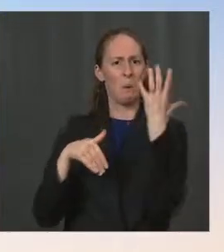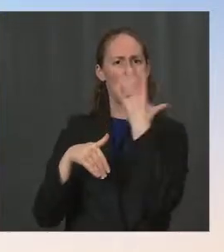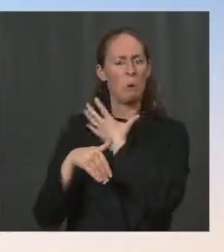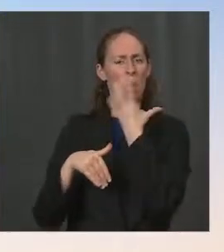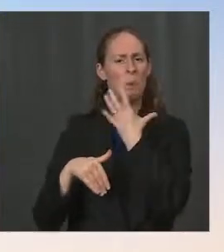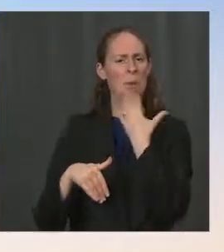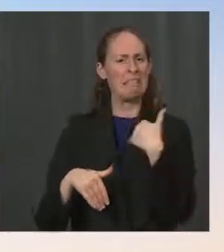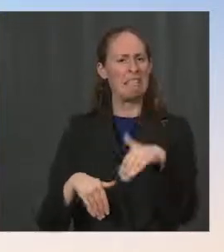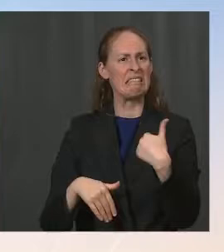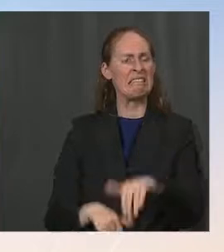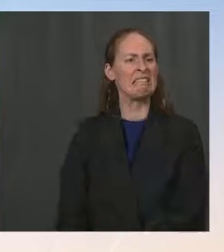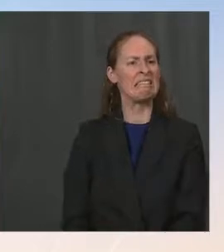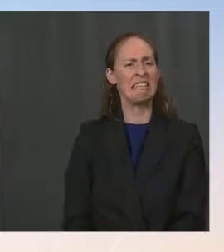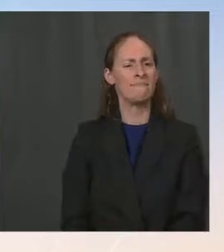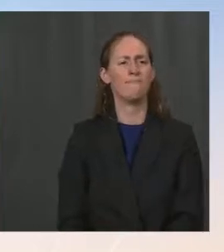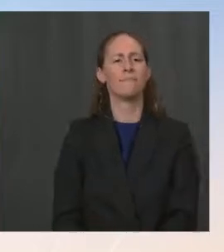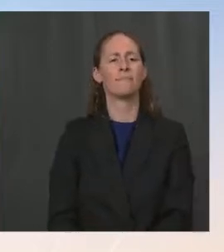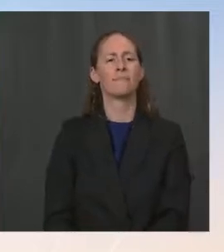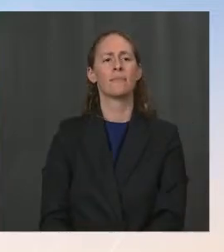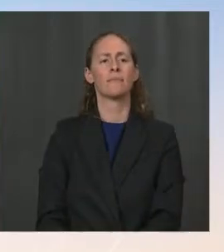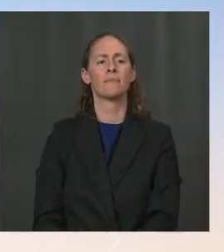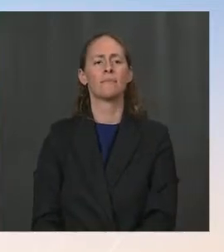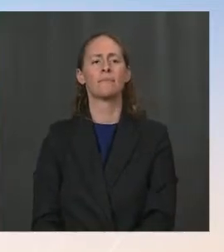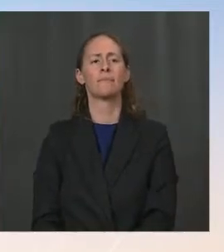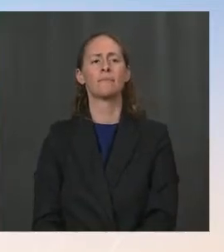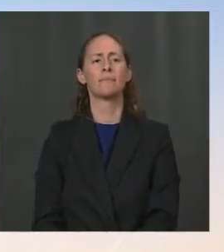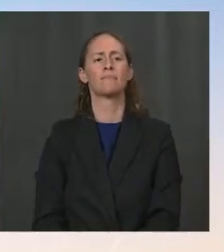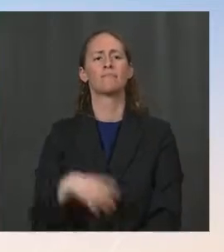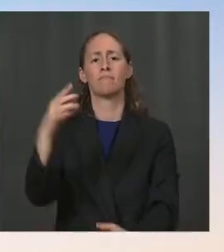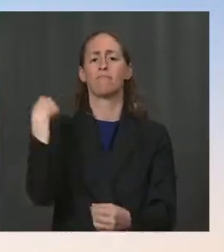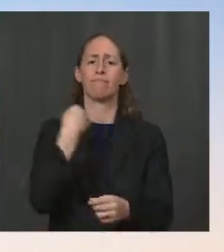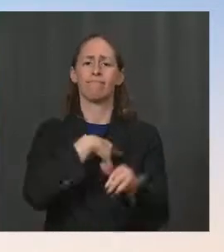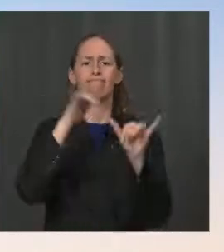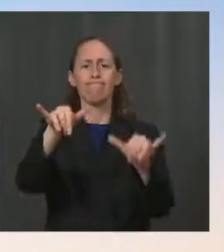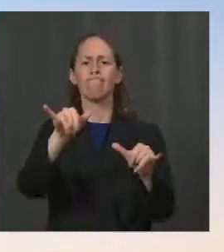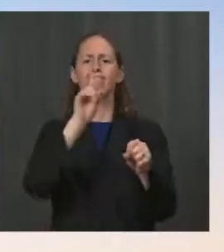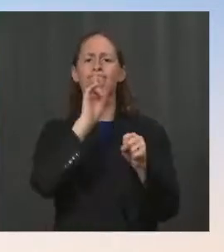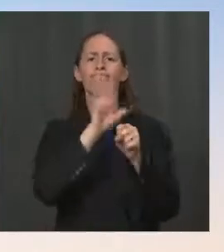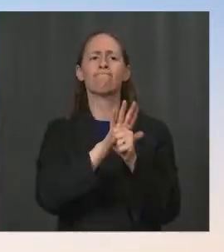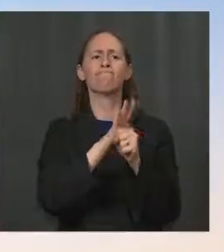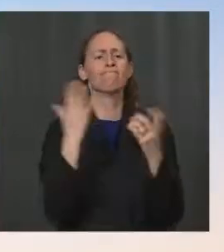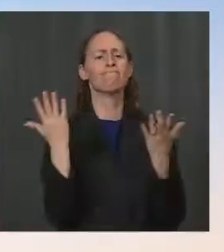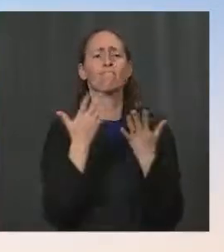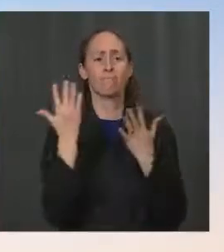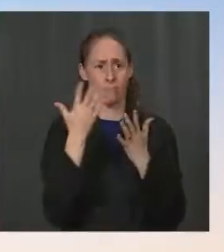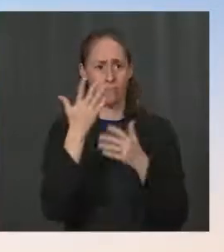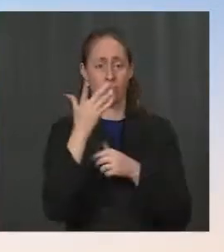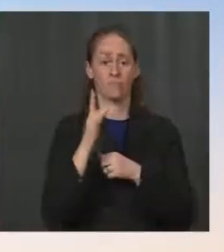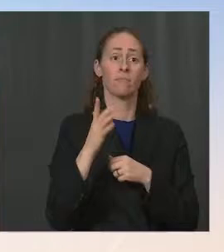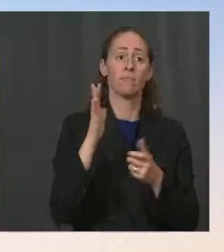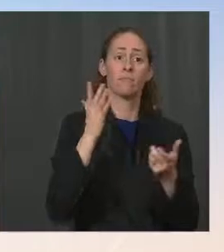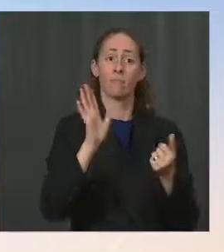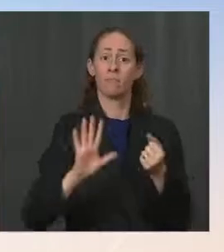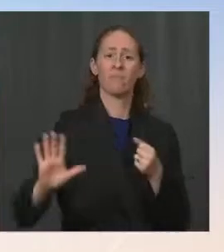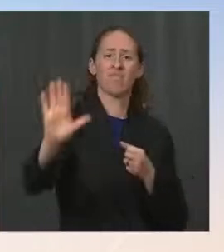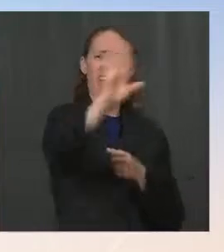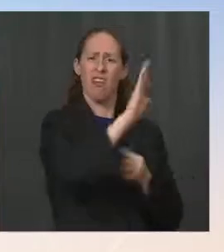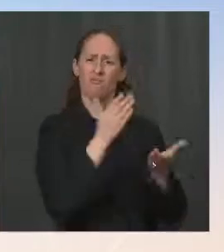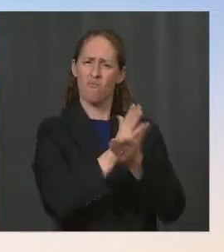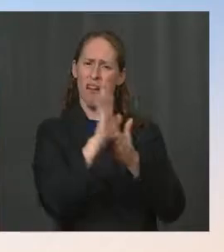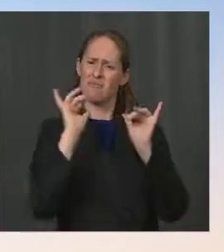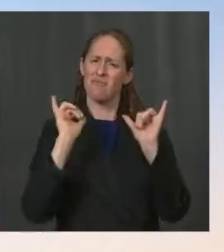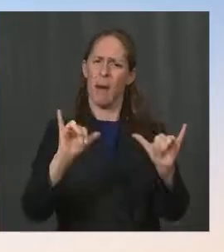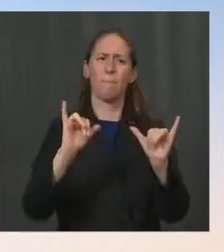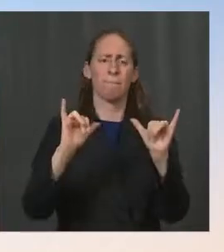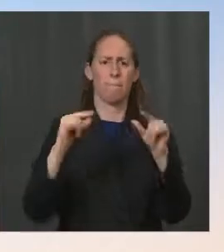focus is to reiterate our deep commitment to the constitutional right, of course, established by Roe v. Wade nearly five decades ago, and